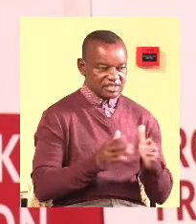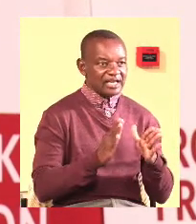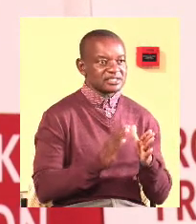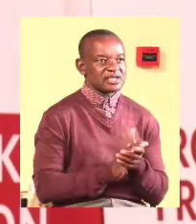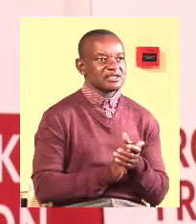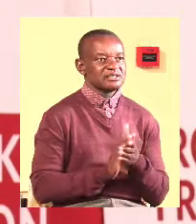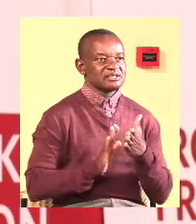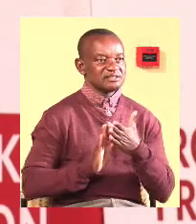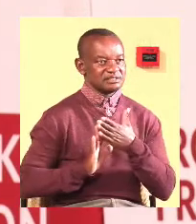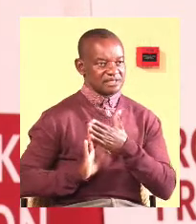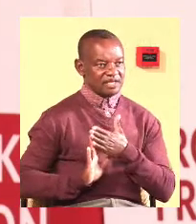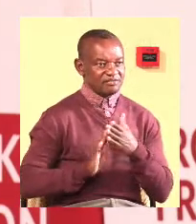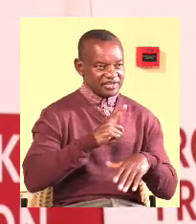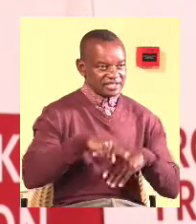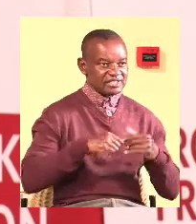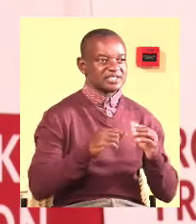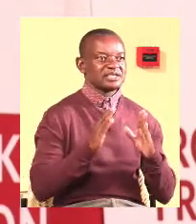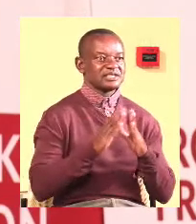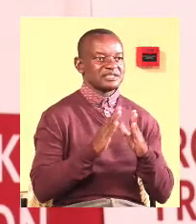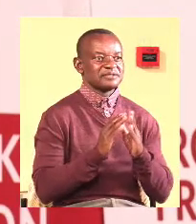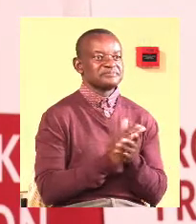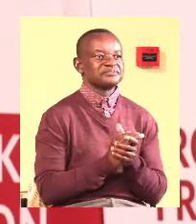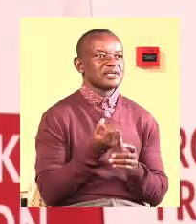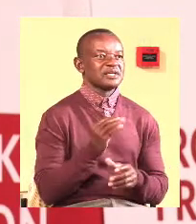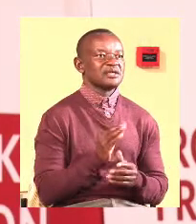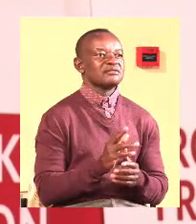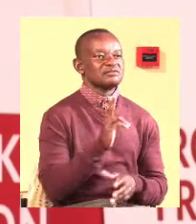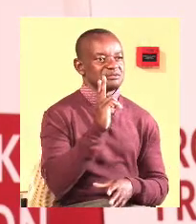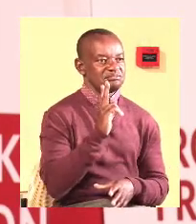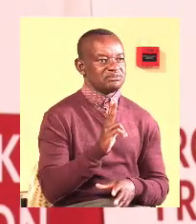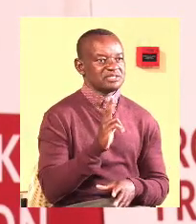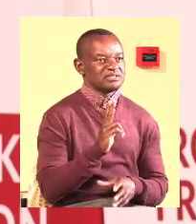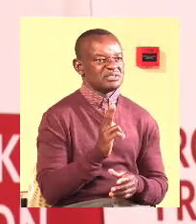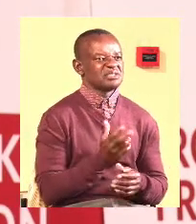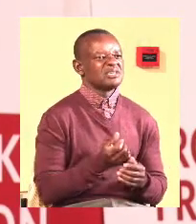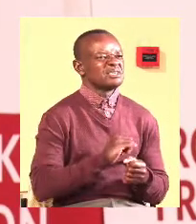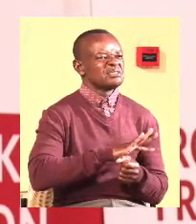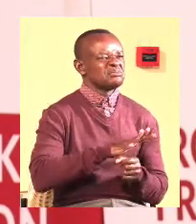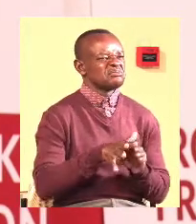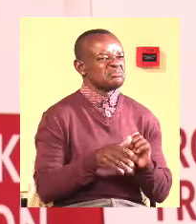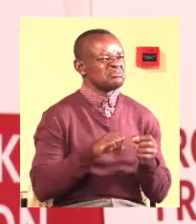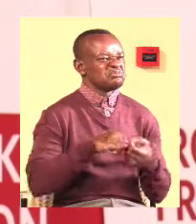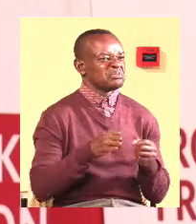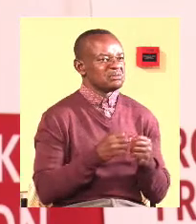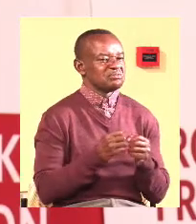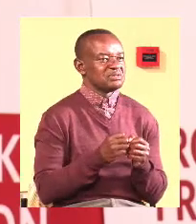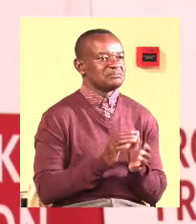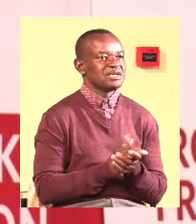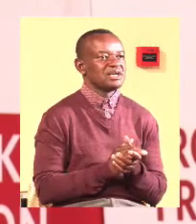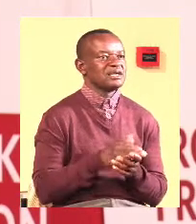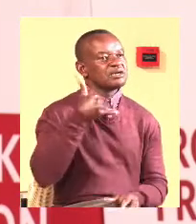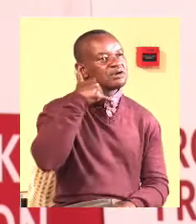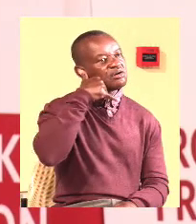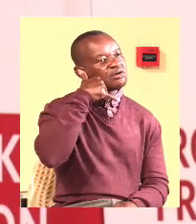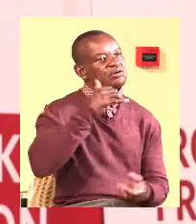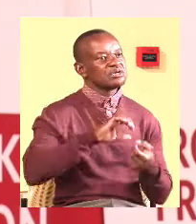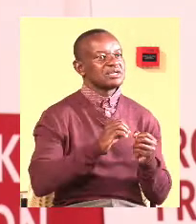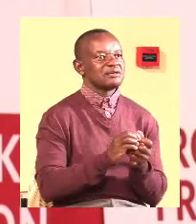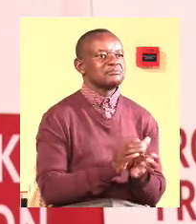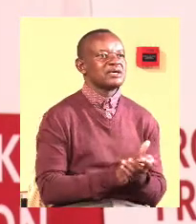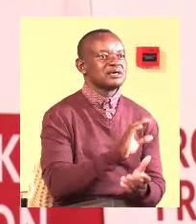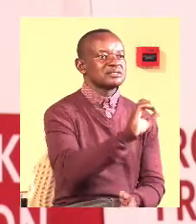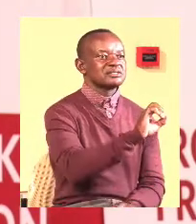to COVID-19, please call our toll-free number, 0800 100 100. And then I also